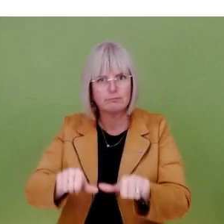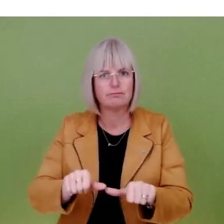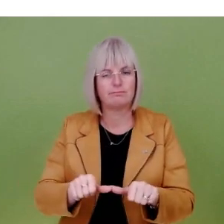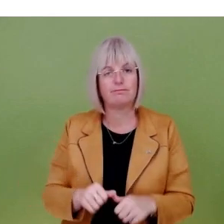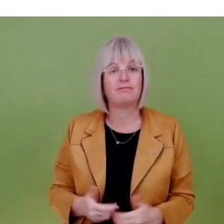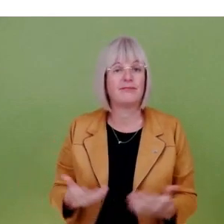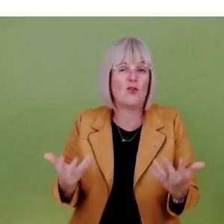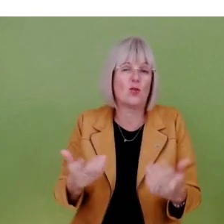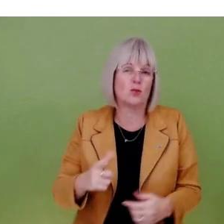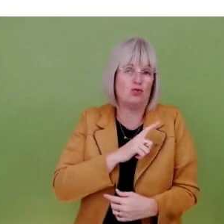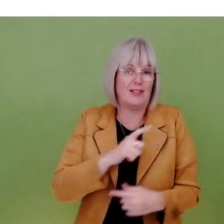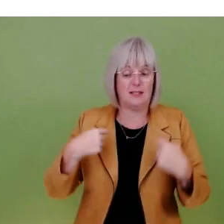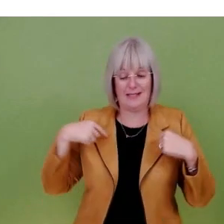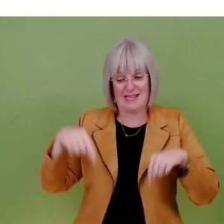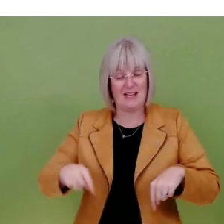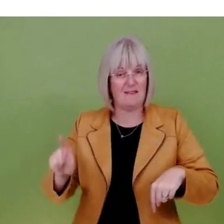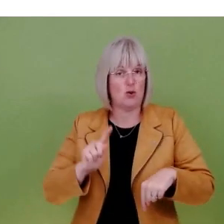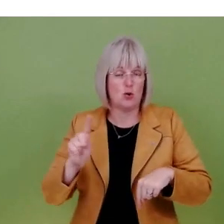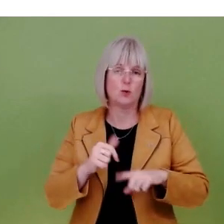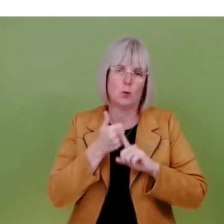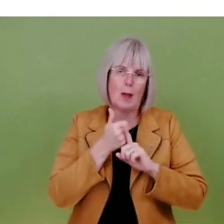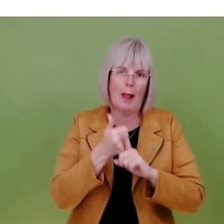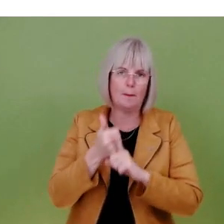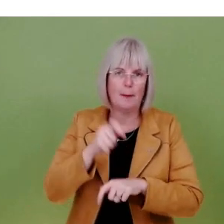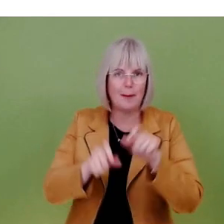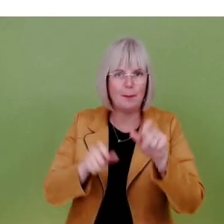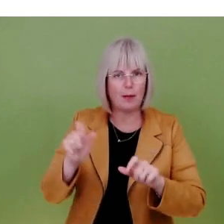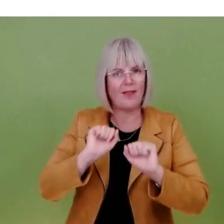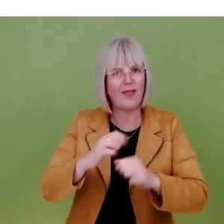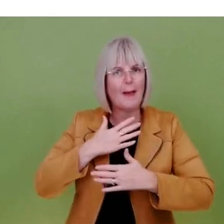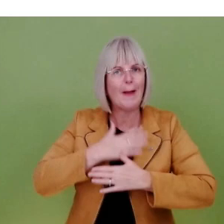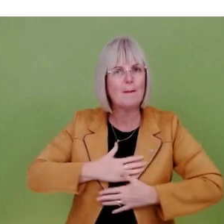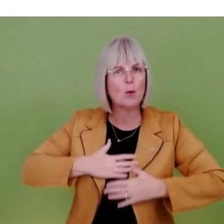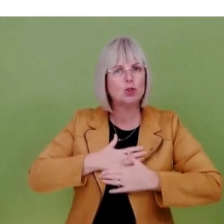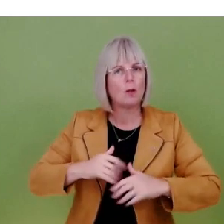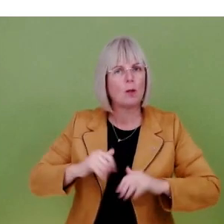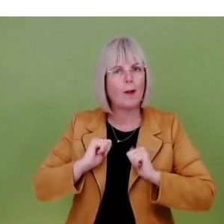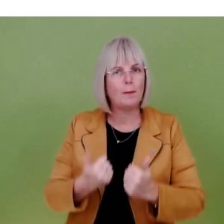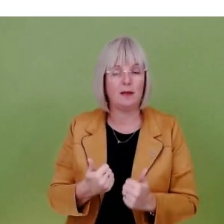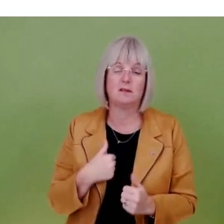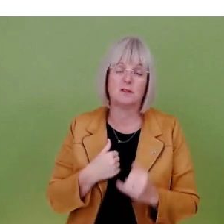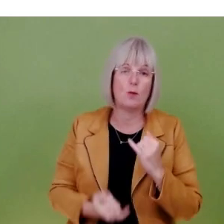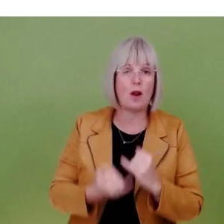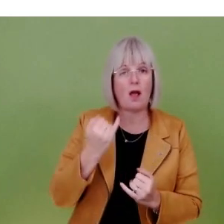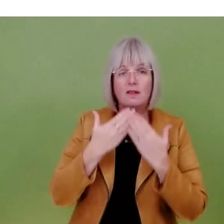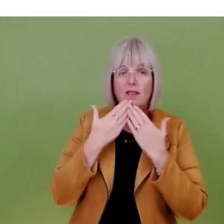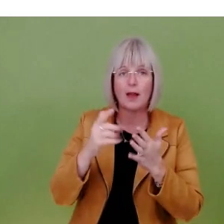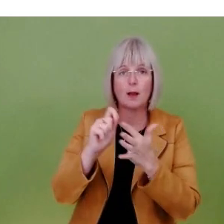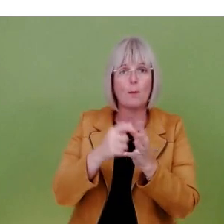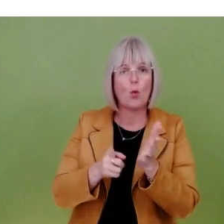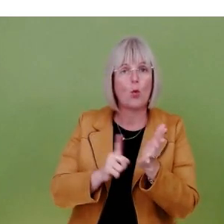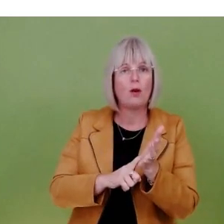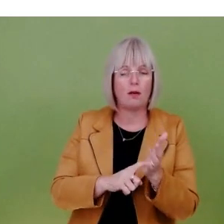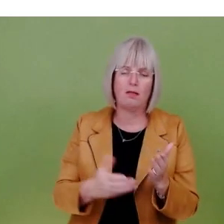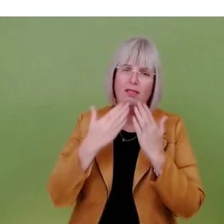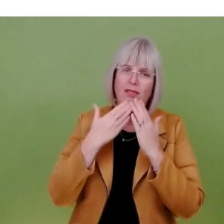job that we do, is to help people with their emotional well-being. So my final thanks goes to Paul. Thank you for joining us today, and thank you for all the hard